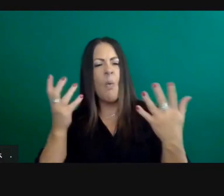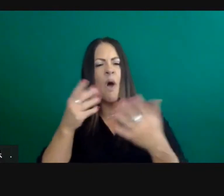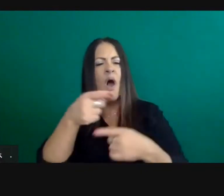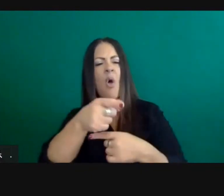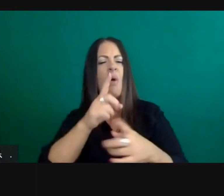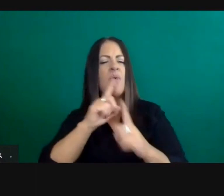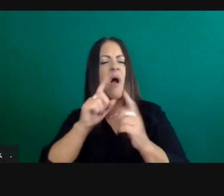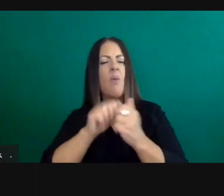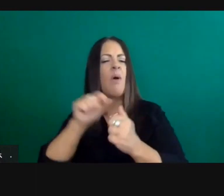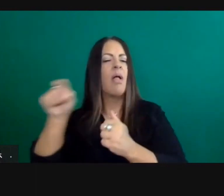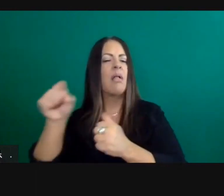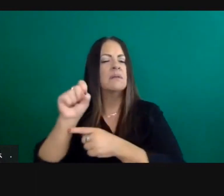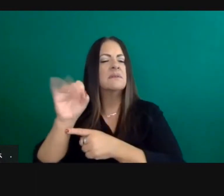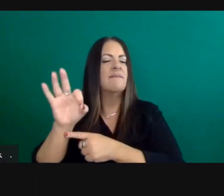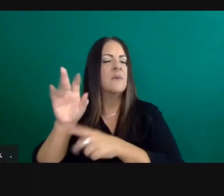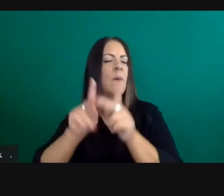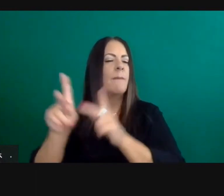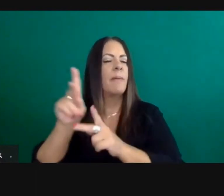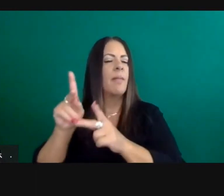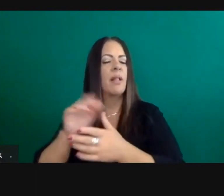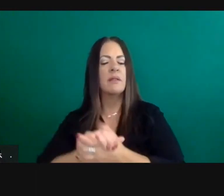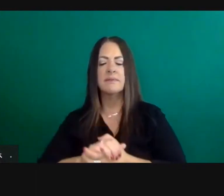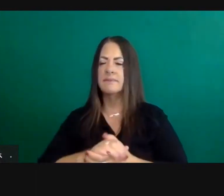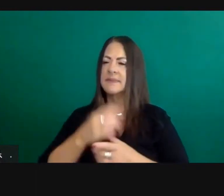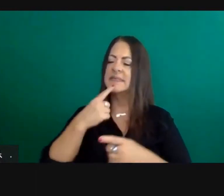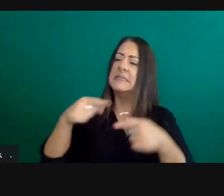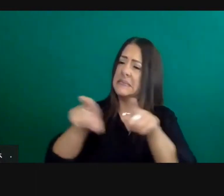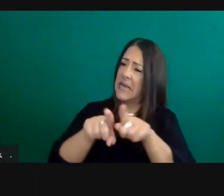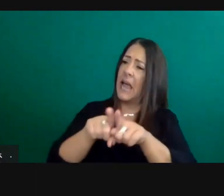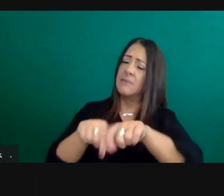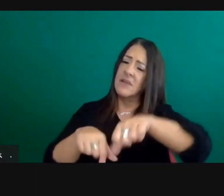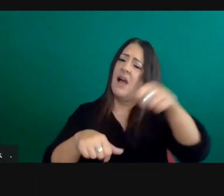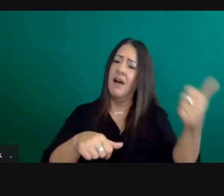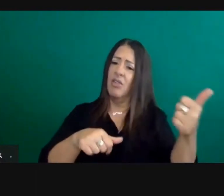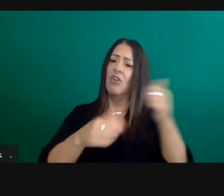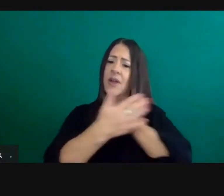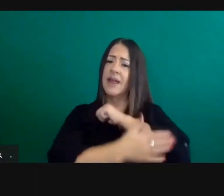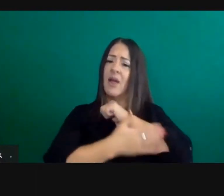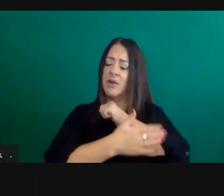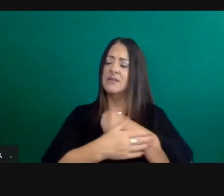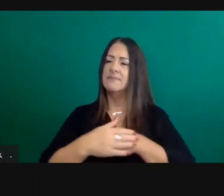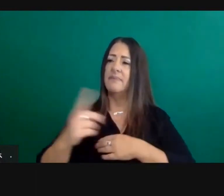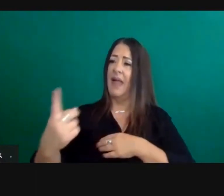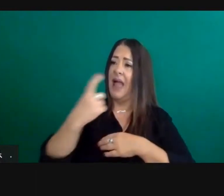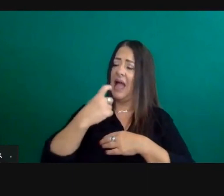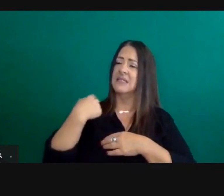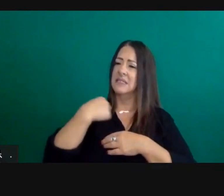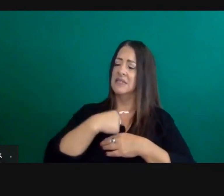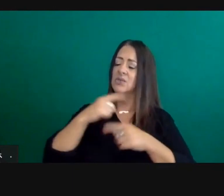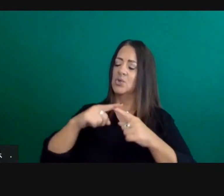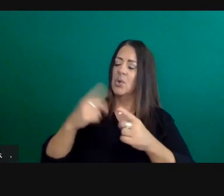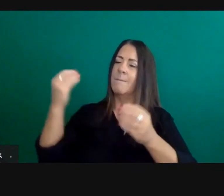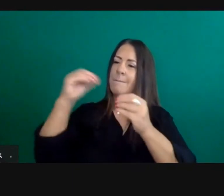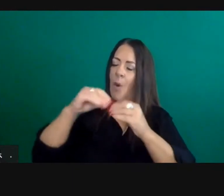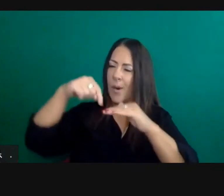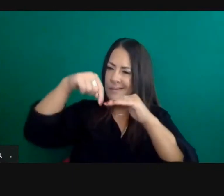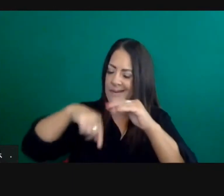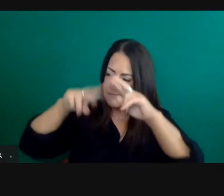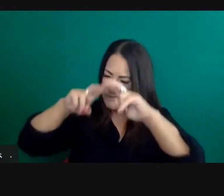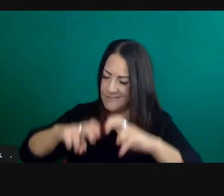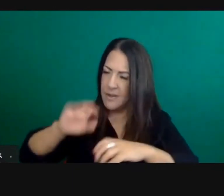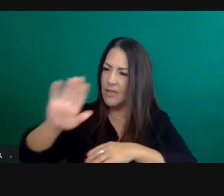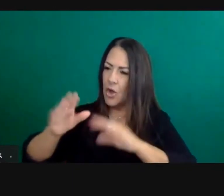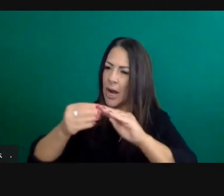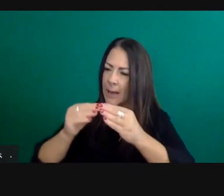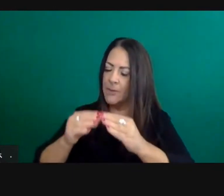Yeah, similar to a number of other counties, you know, when a county asks us to take a close look at their data because it might